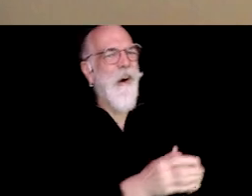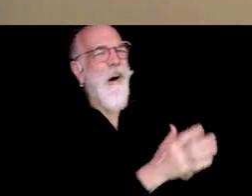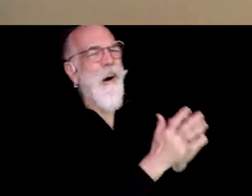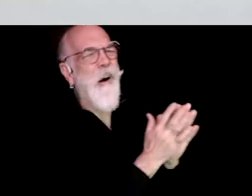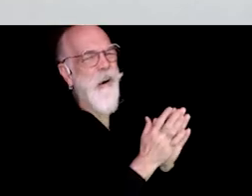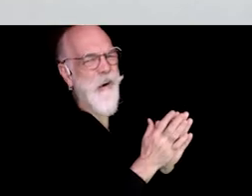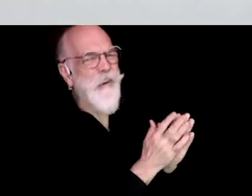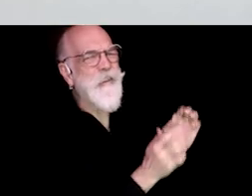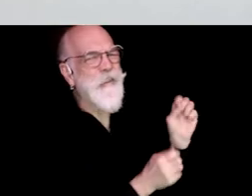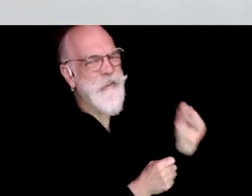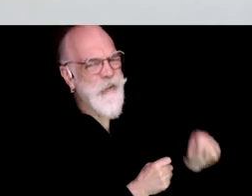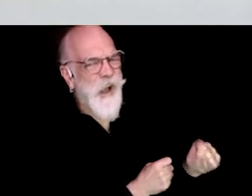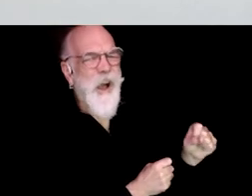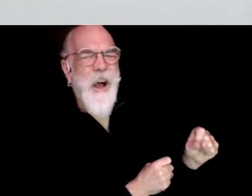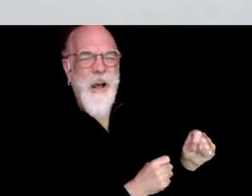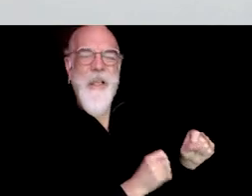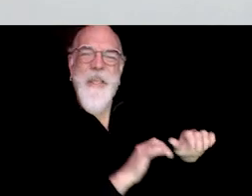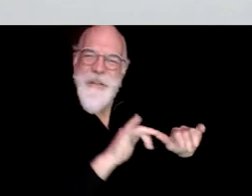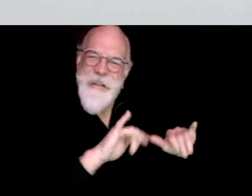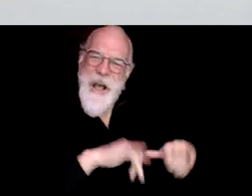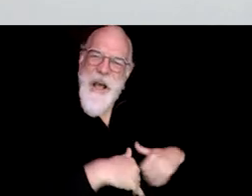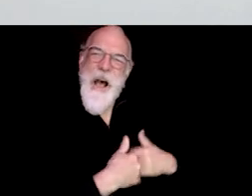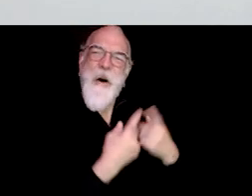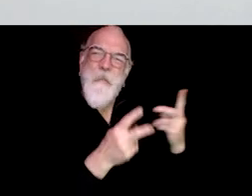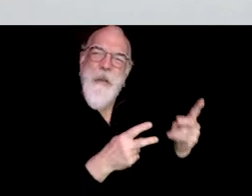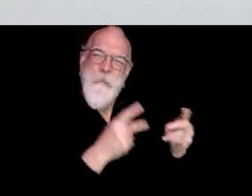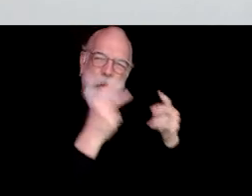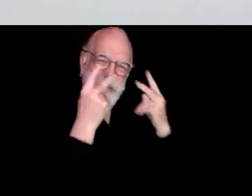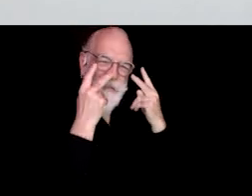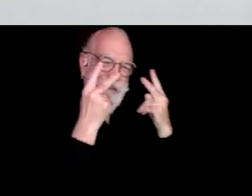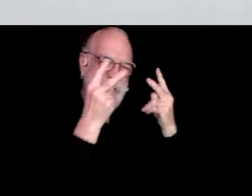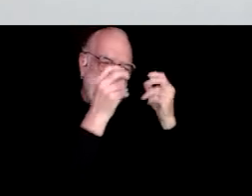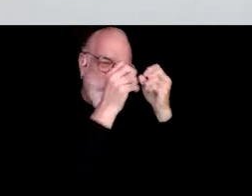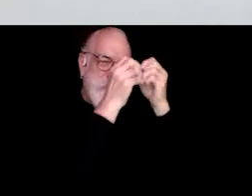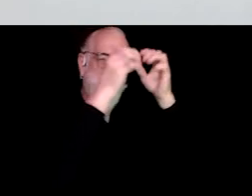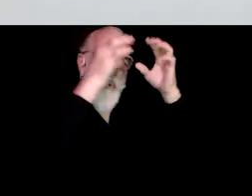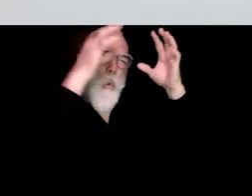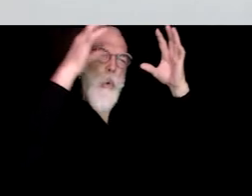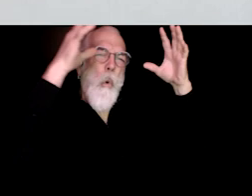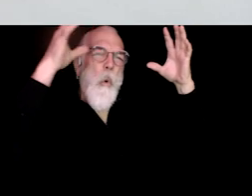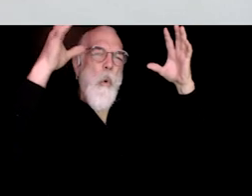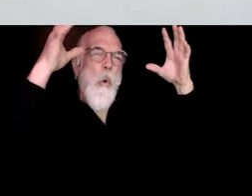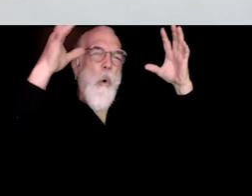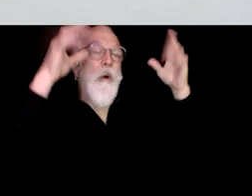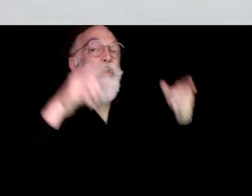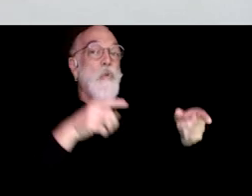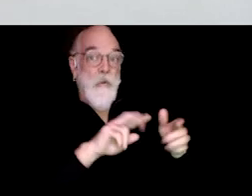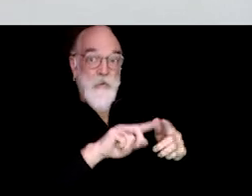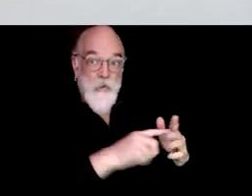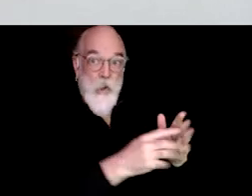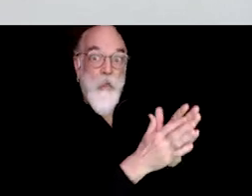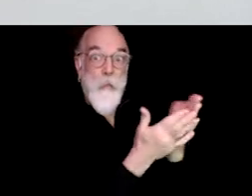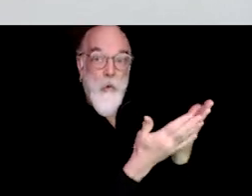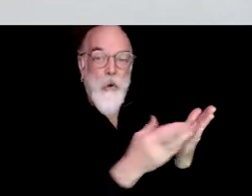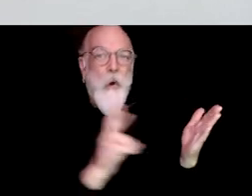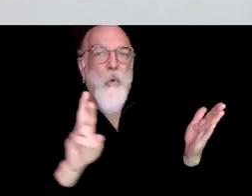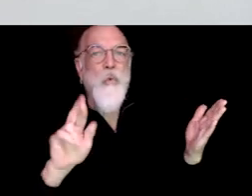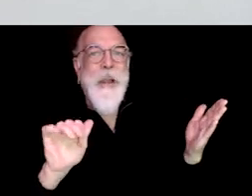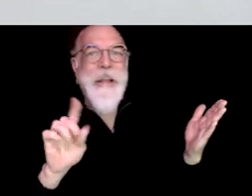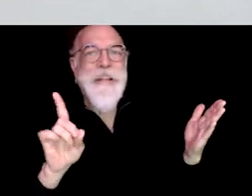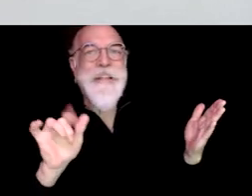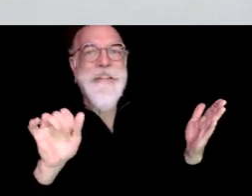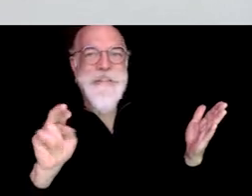Yeah, it's a way of seeing, isn't it? And you begin your book, The Radiant Lives of Animals, with